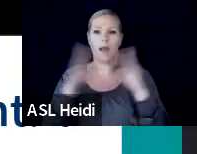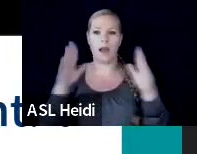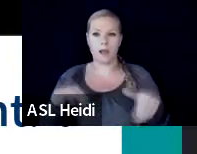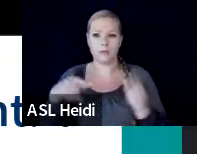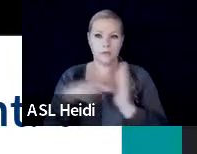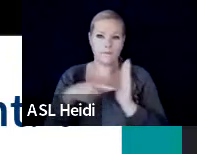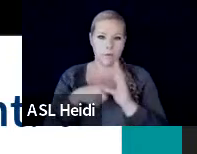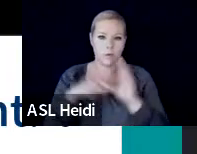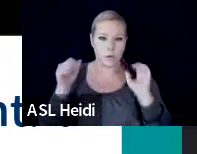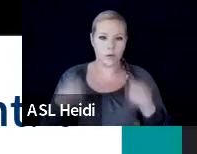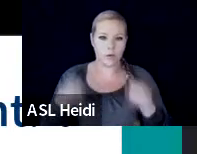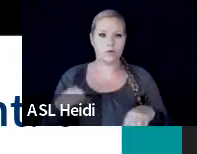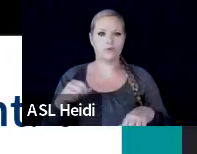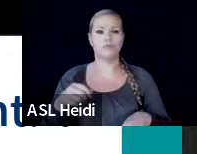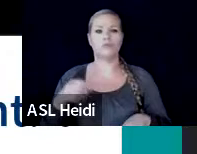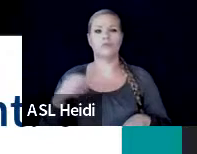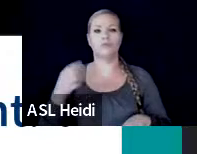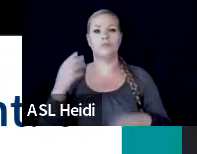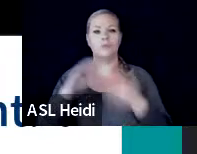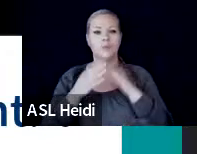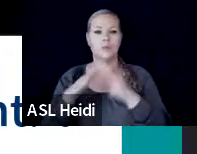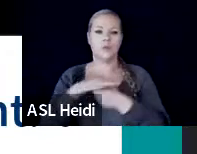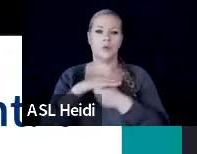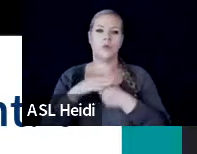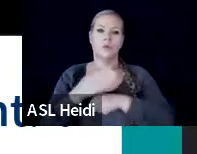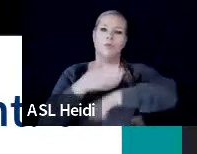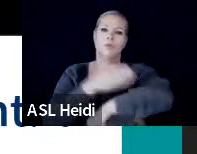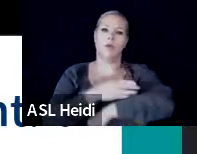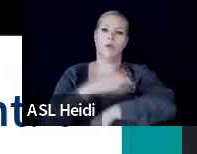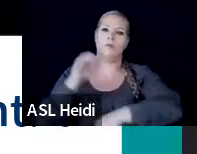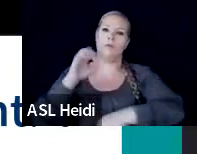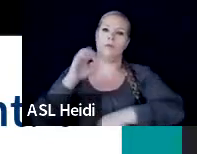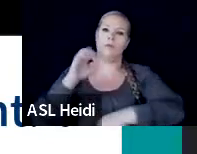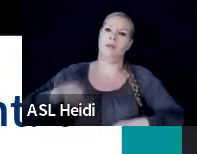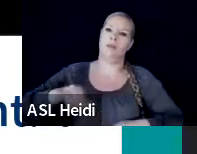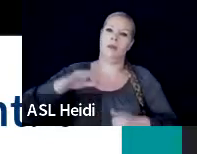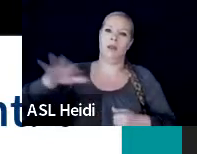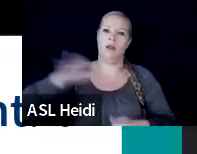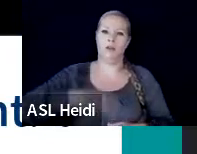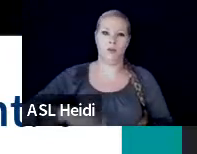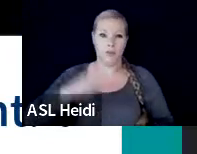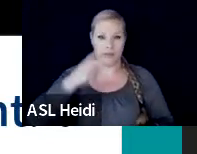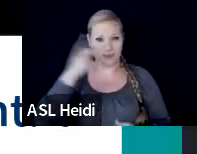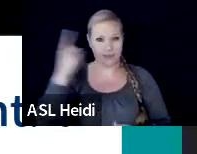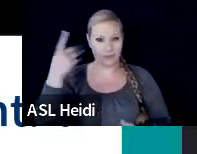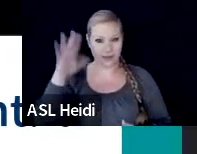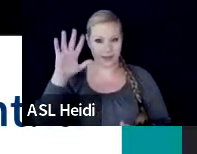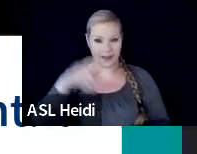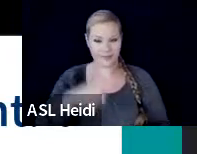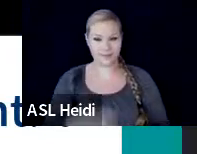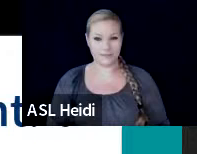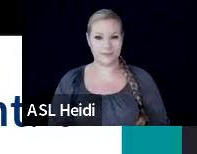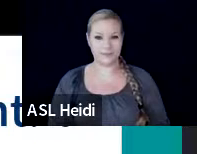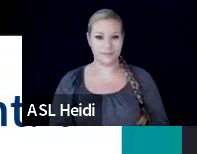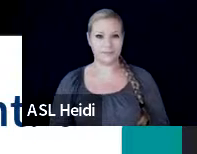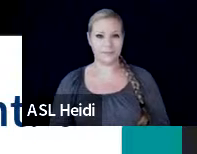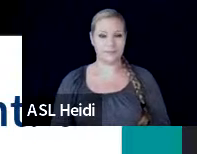enhancements that might be in a project area. I see Tom has his hand up. Thank you,